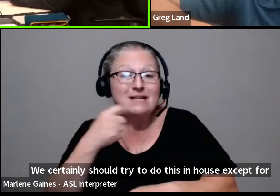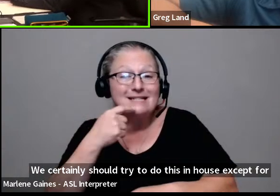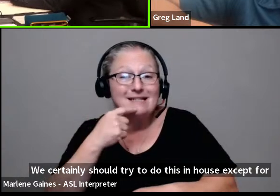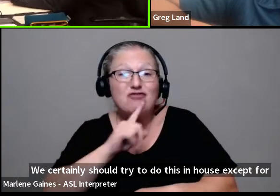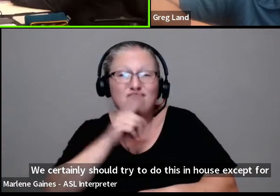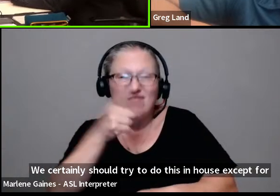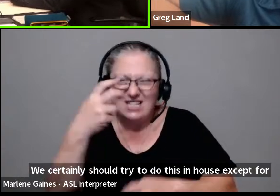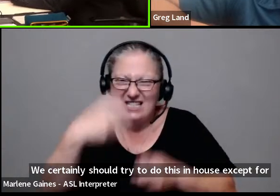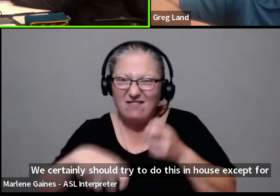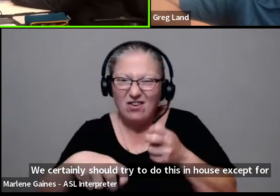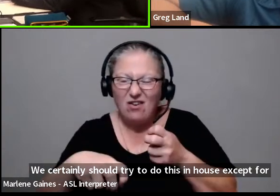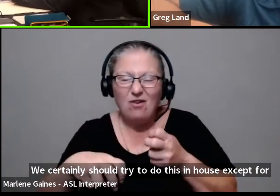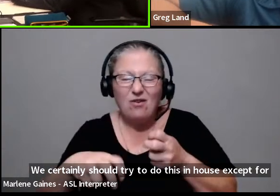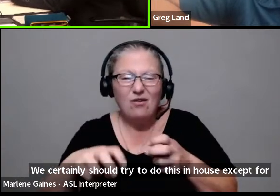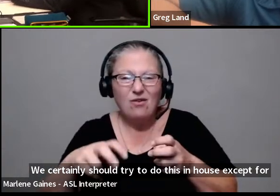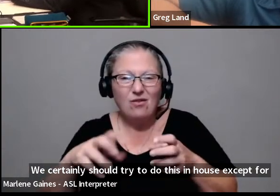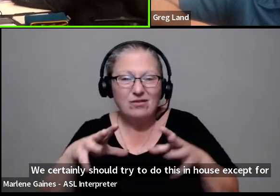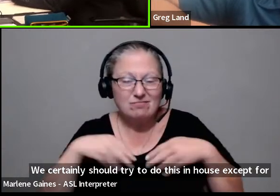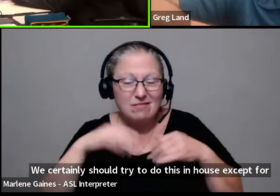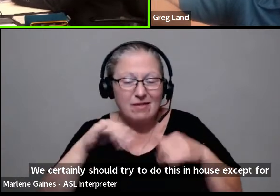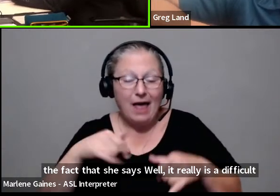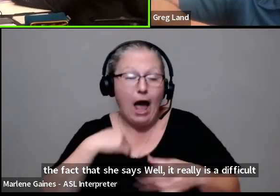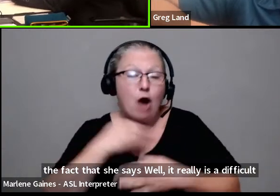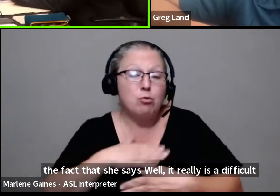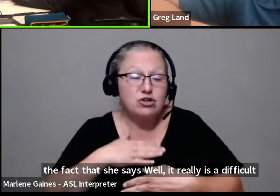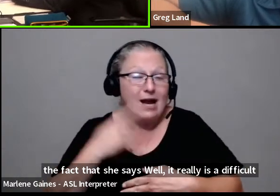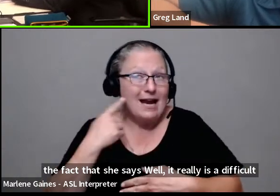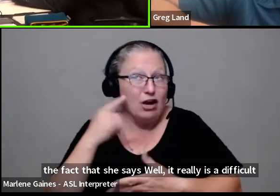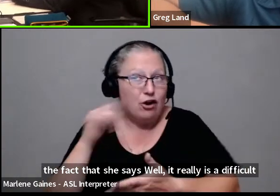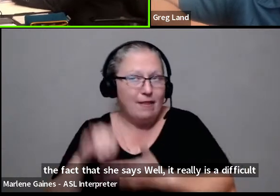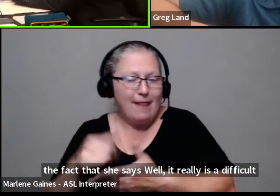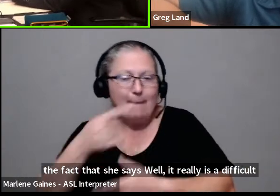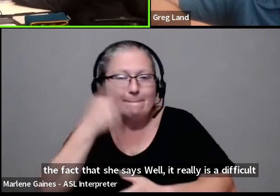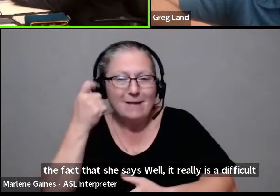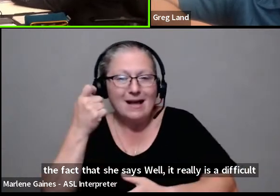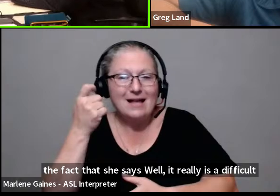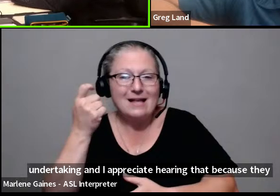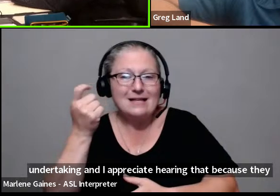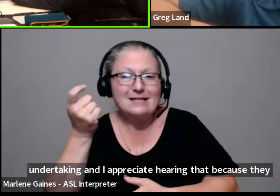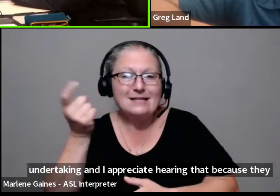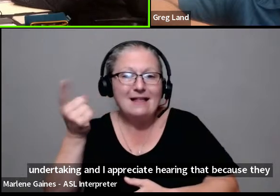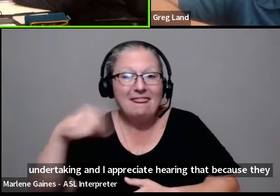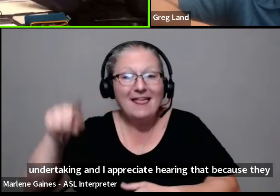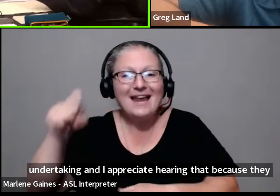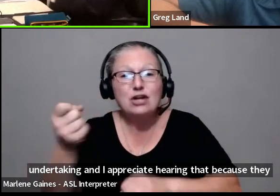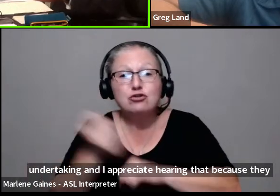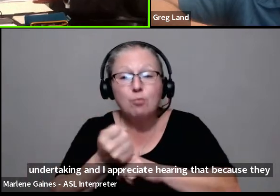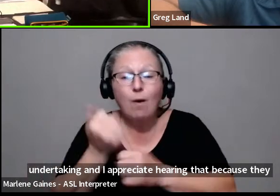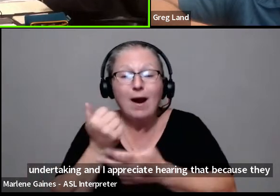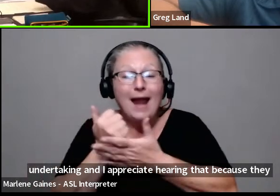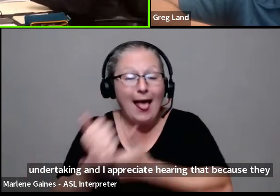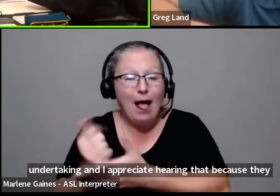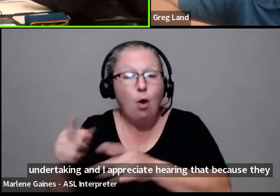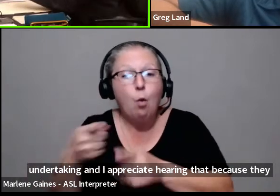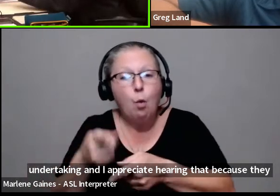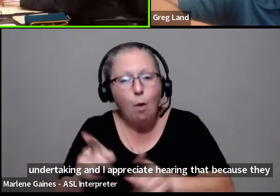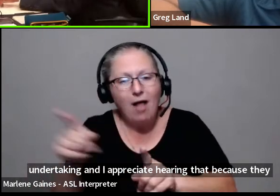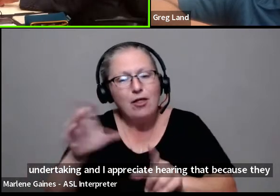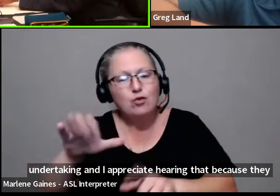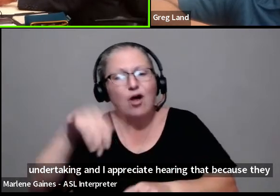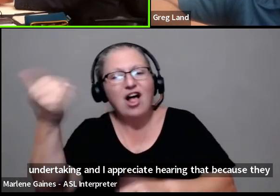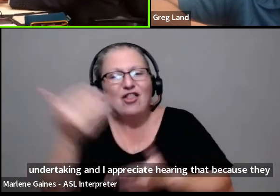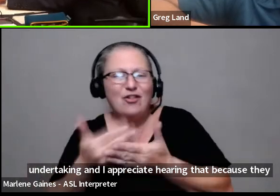a difficult undertaking. And I appreciate hearing that because they need the support and help while they're doing other